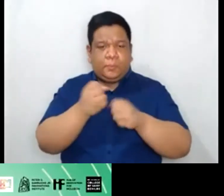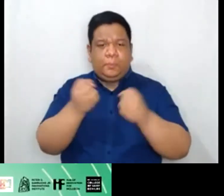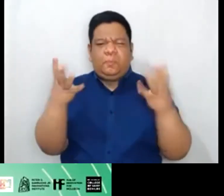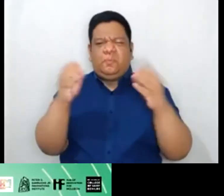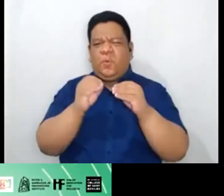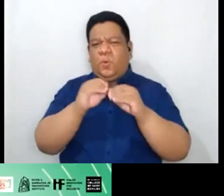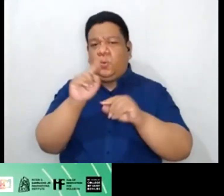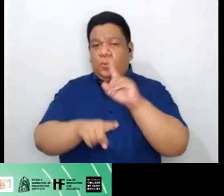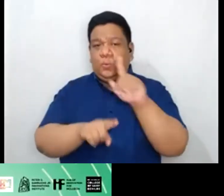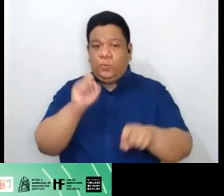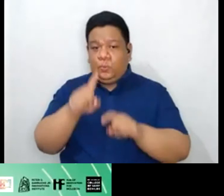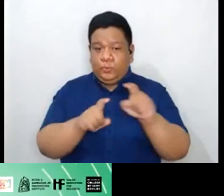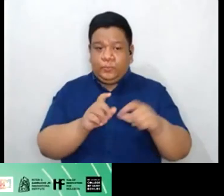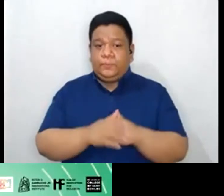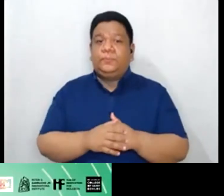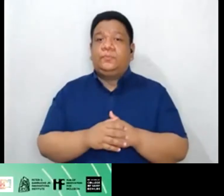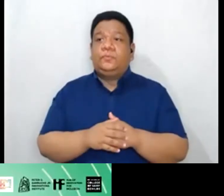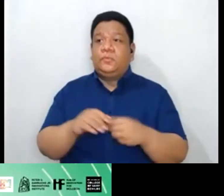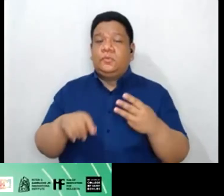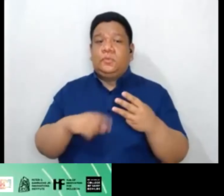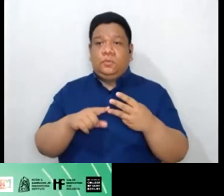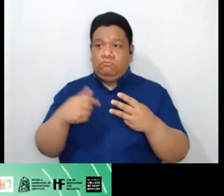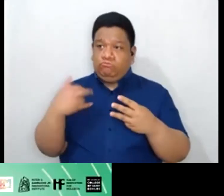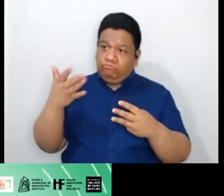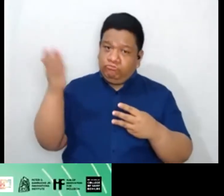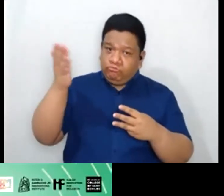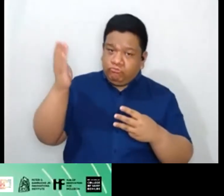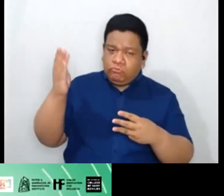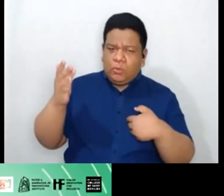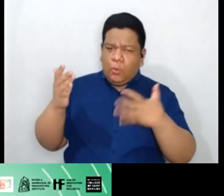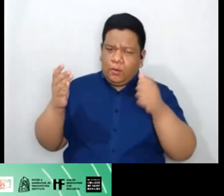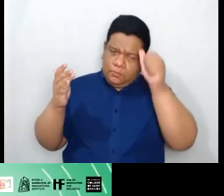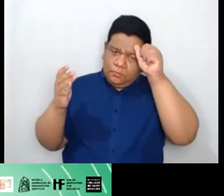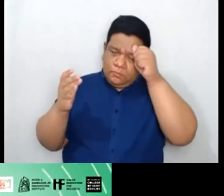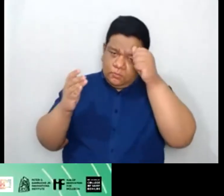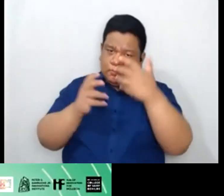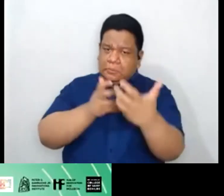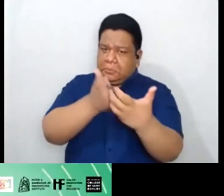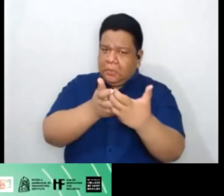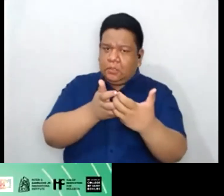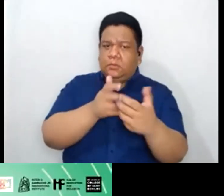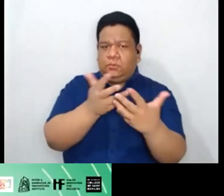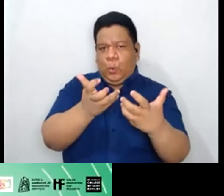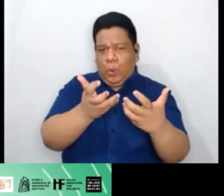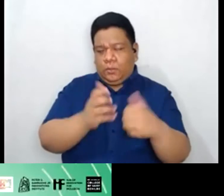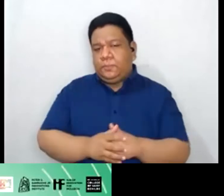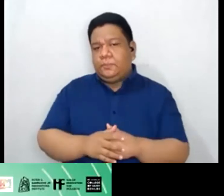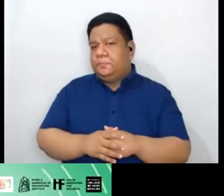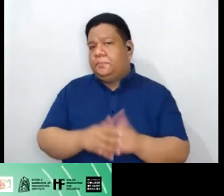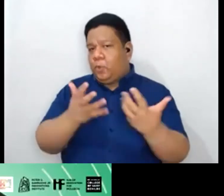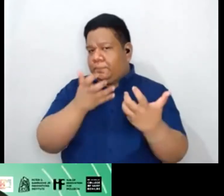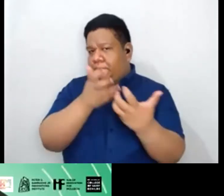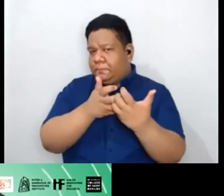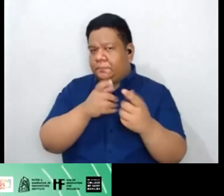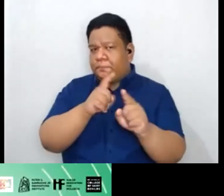for the Q&A, as we go through the presentation, I want everyone to keep in mind a contextualizing mindset. Okay, we're going to talk about a lot of